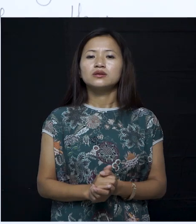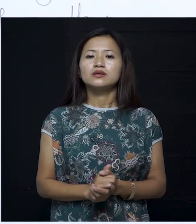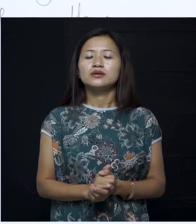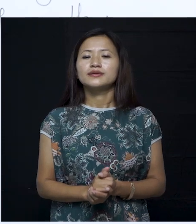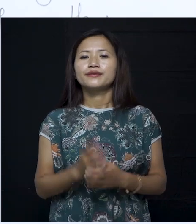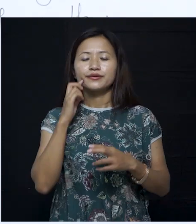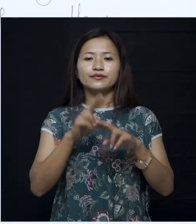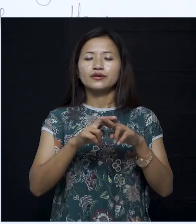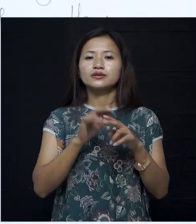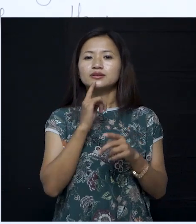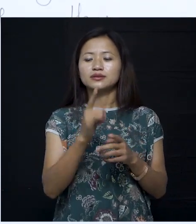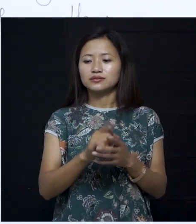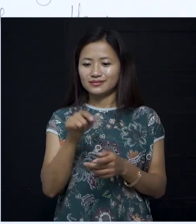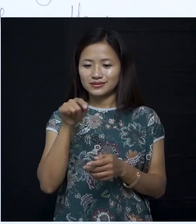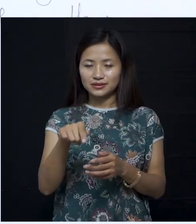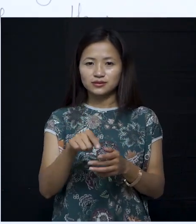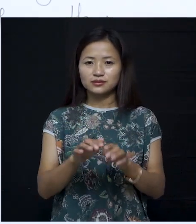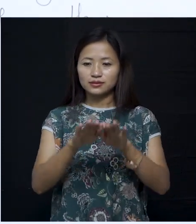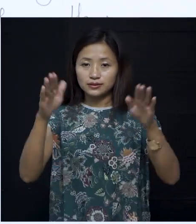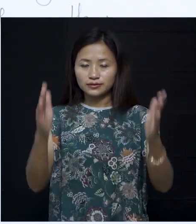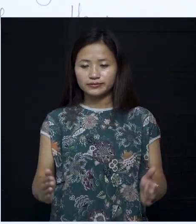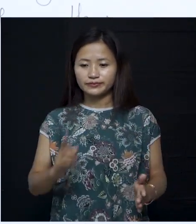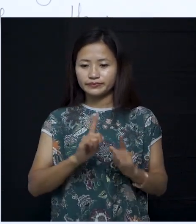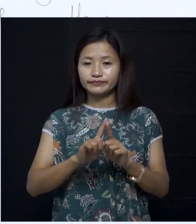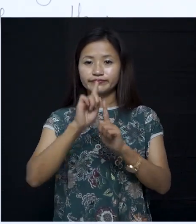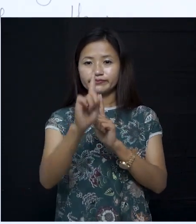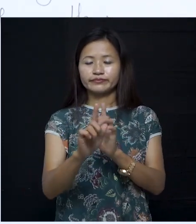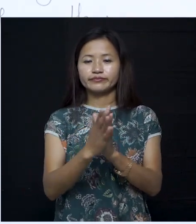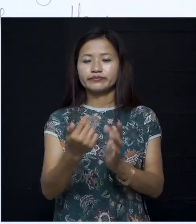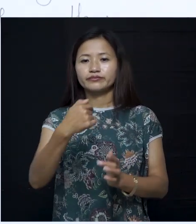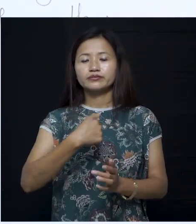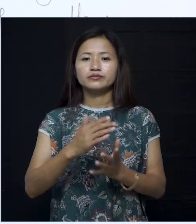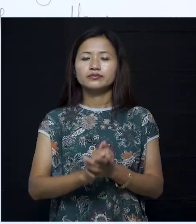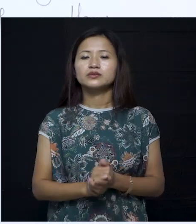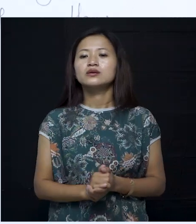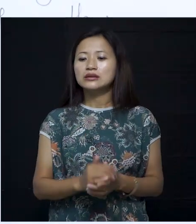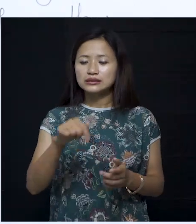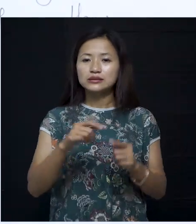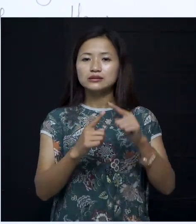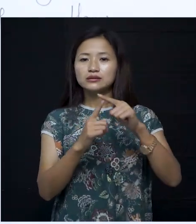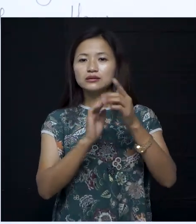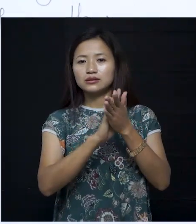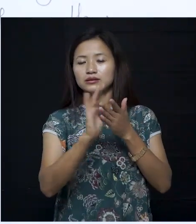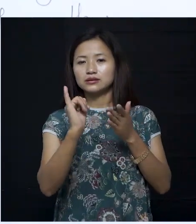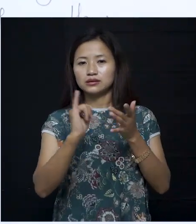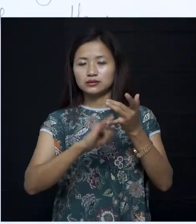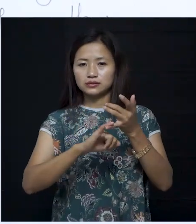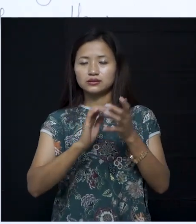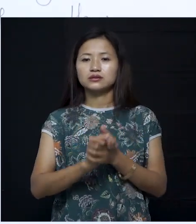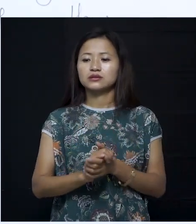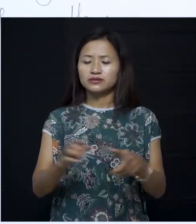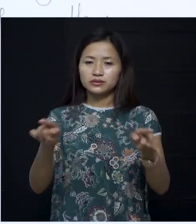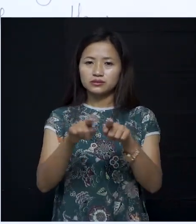if I say this table in front of me, I have to use the word THIS. And those and these are also